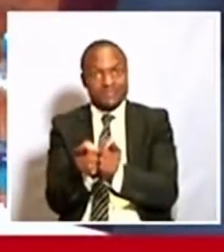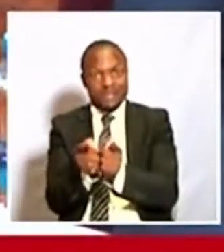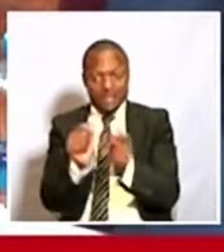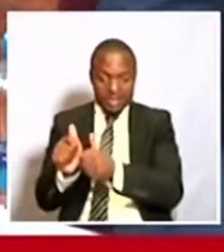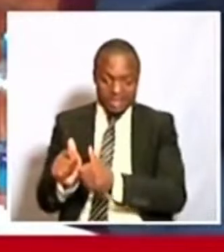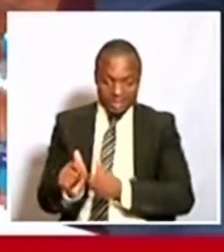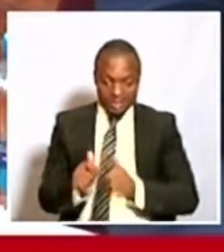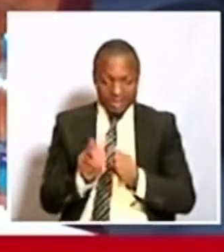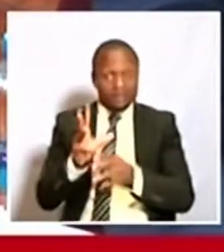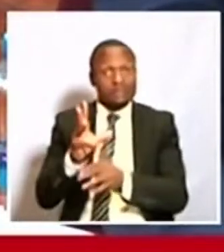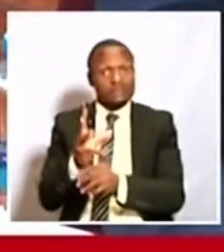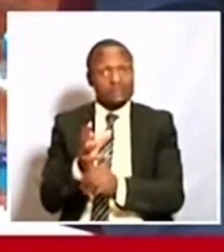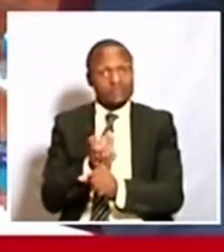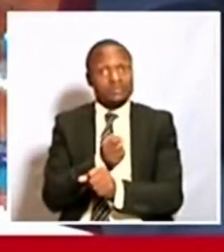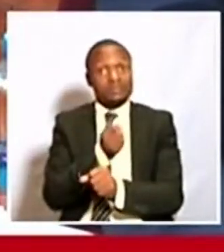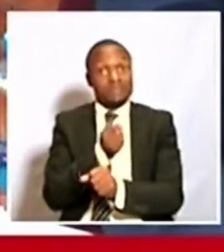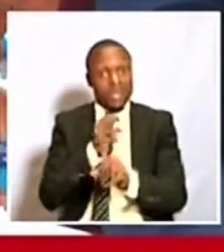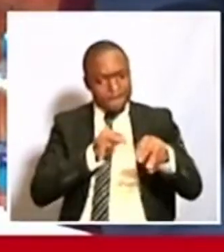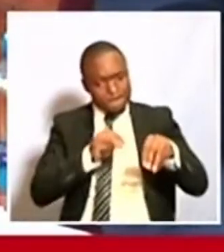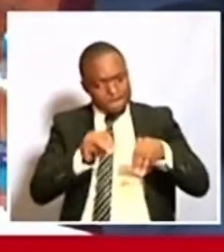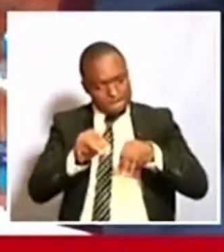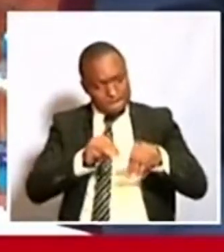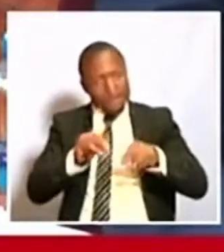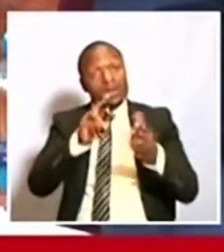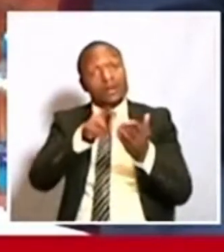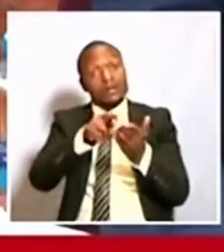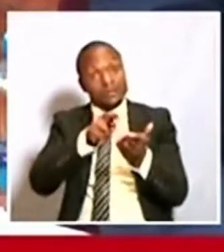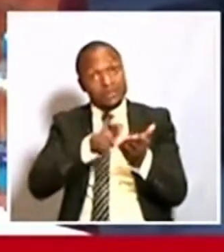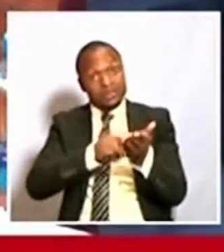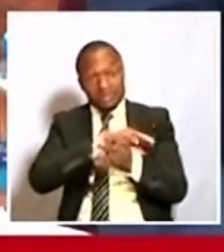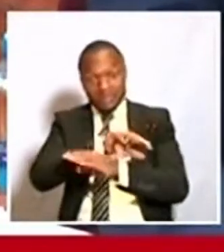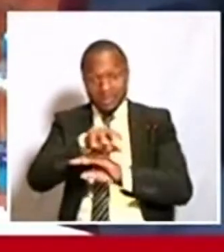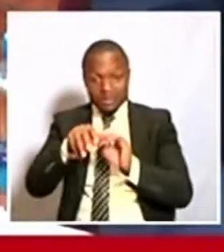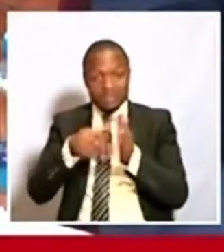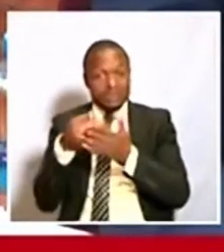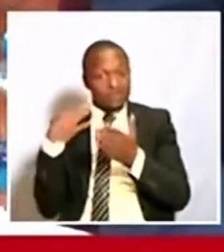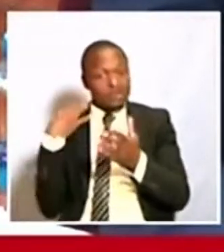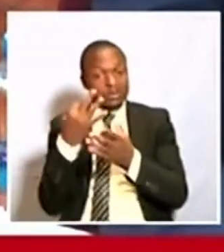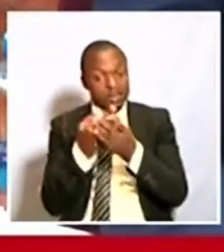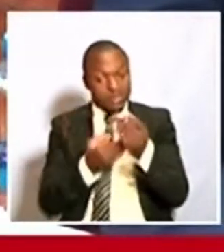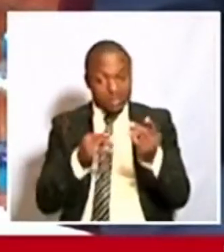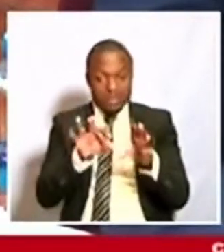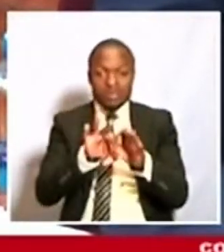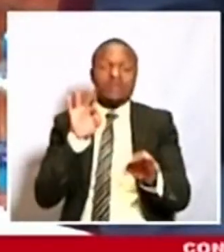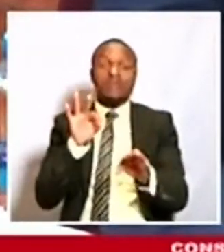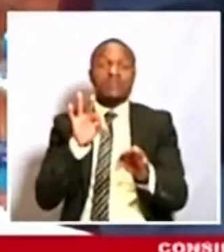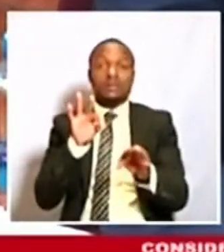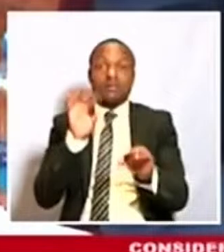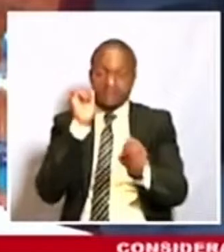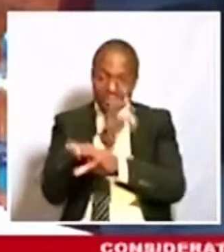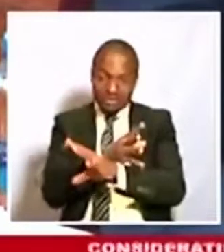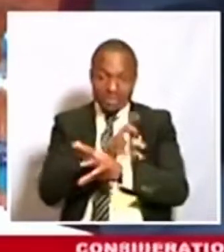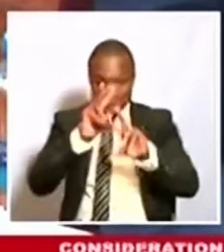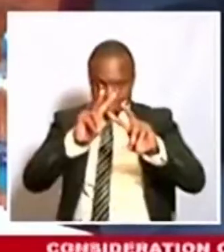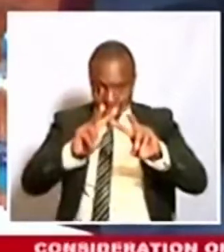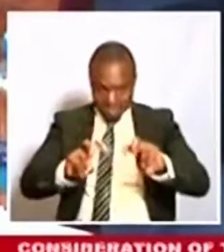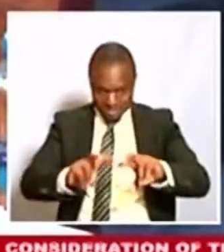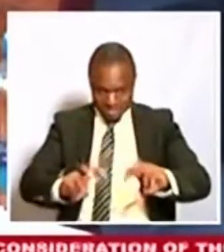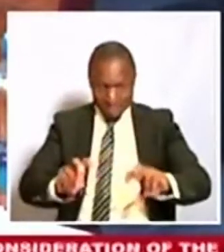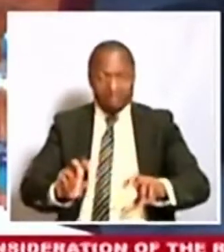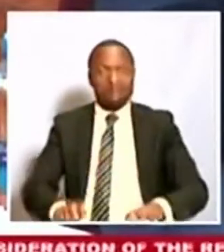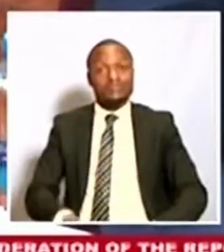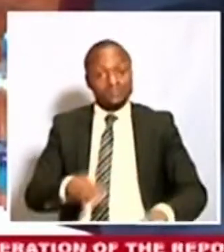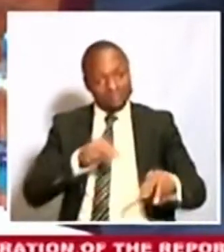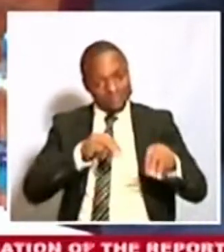Action taken. The management wishes to report that all application forms have been retrieved and made available for verification.